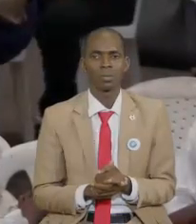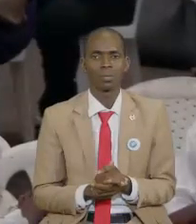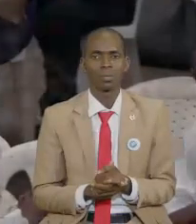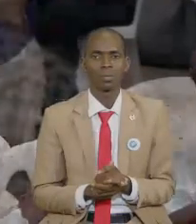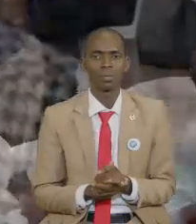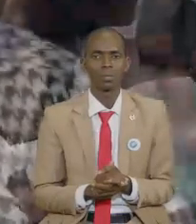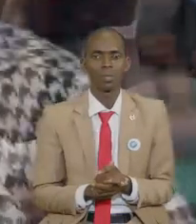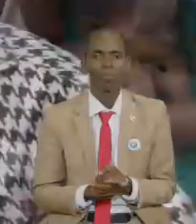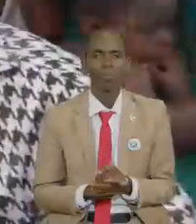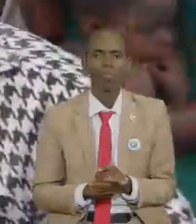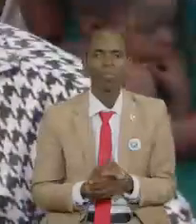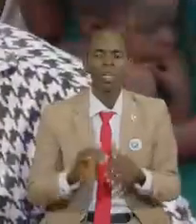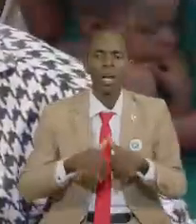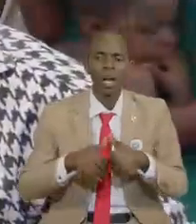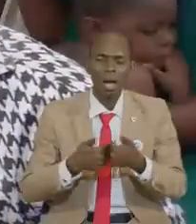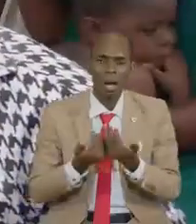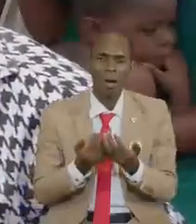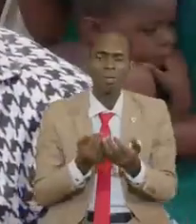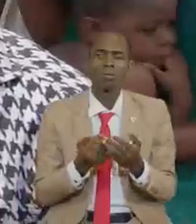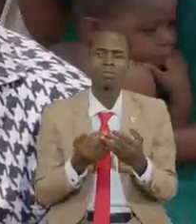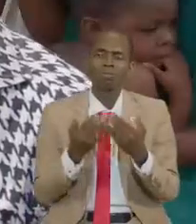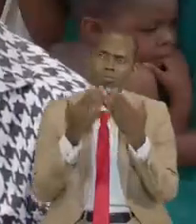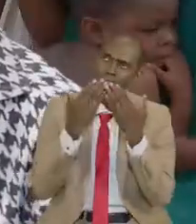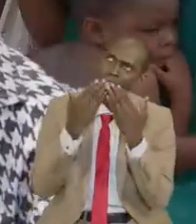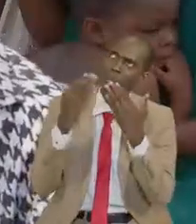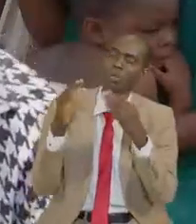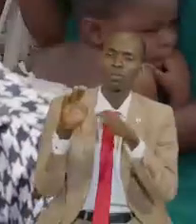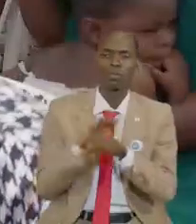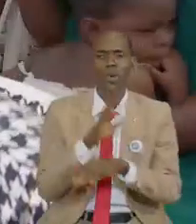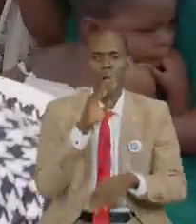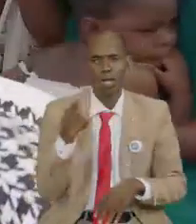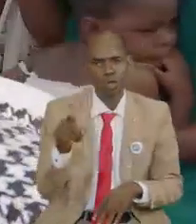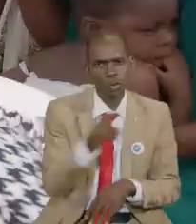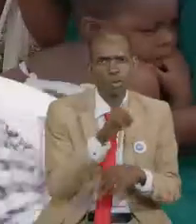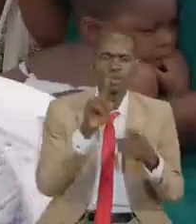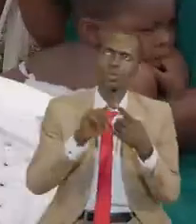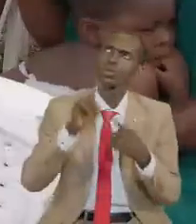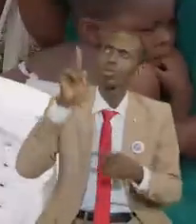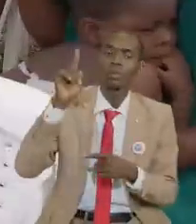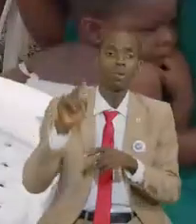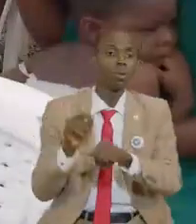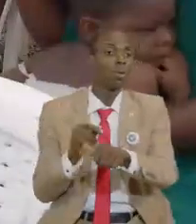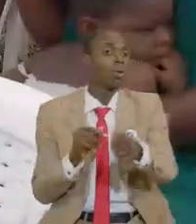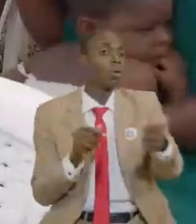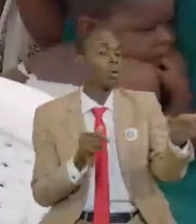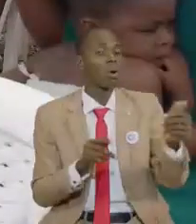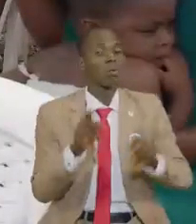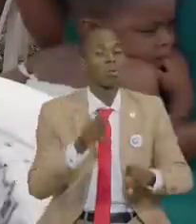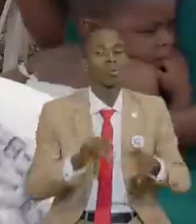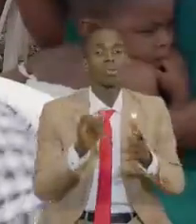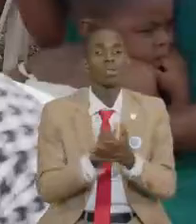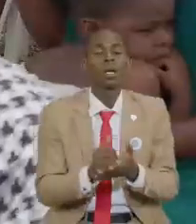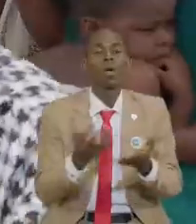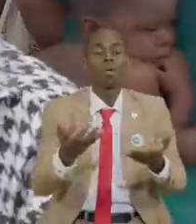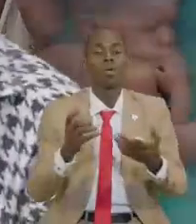How grateful are you to him? All those other people that want to take over